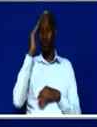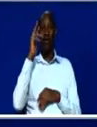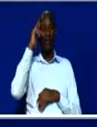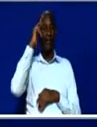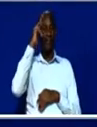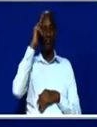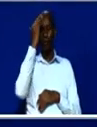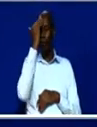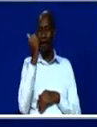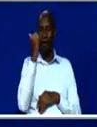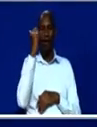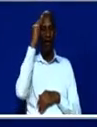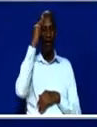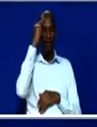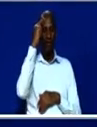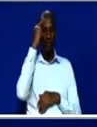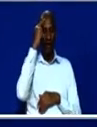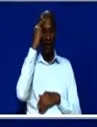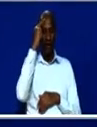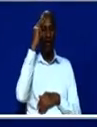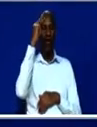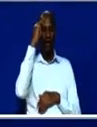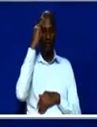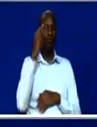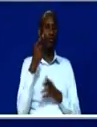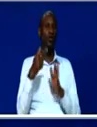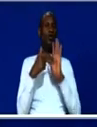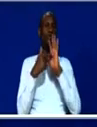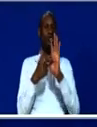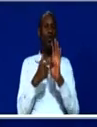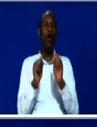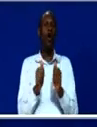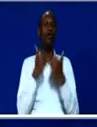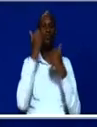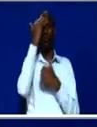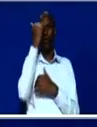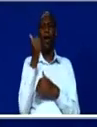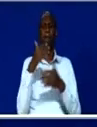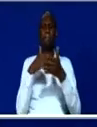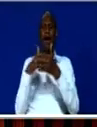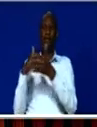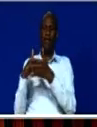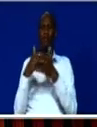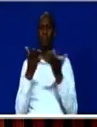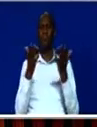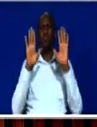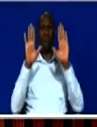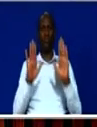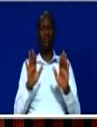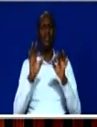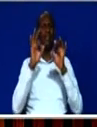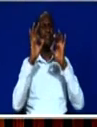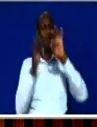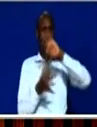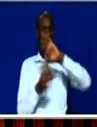reasons. When you talk about giving reasons, reasons refers to show cause why such barriers are necessary. That is in interpretation